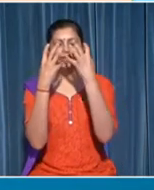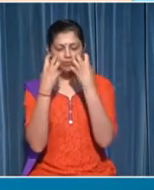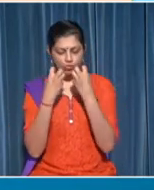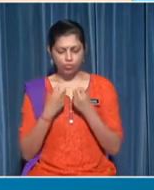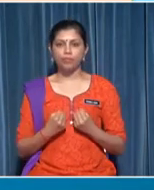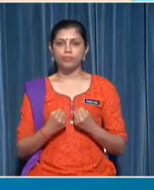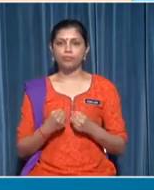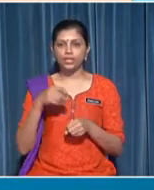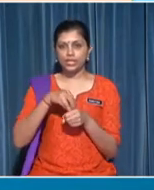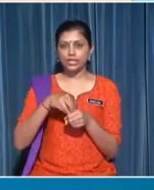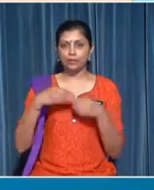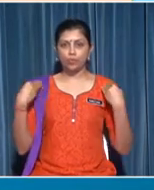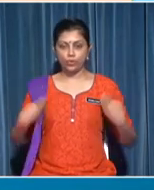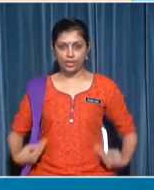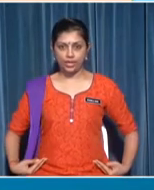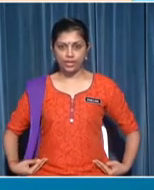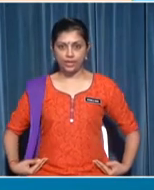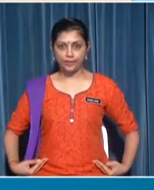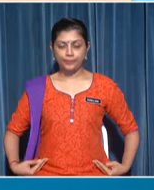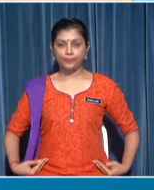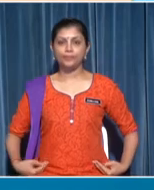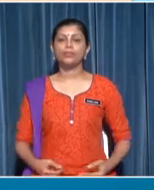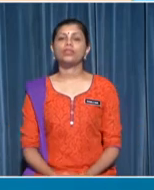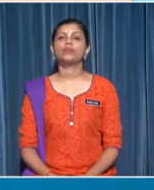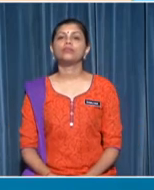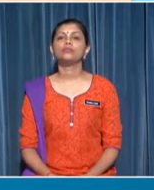transported by blood in the small intestine.